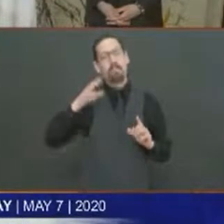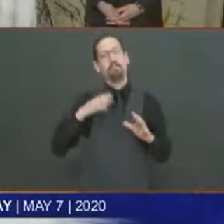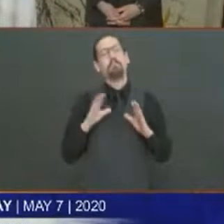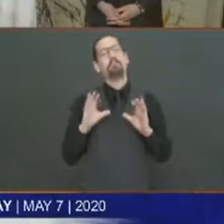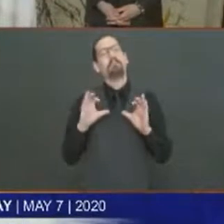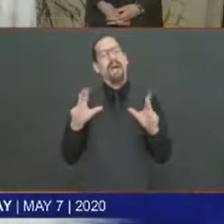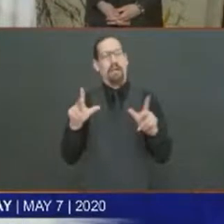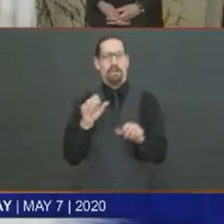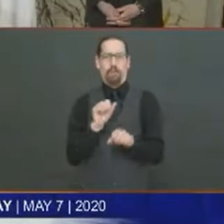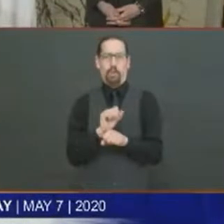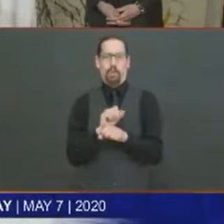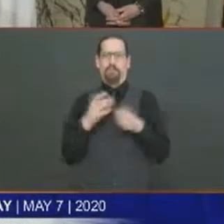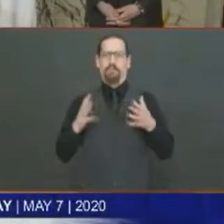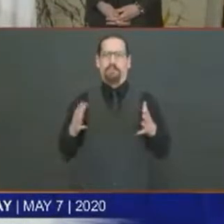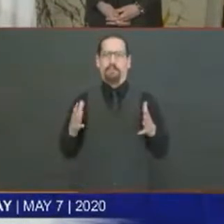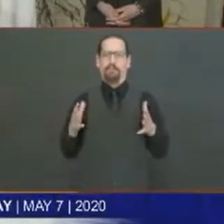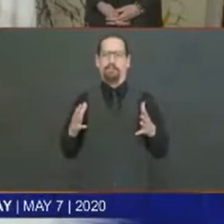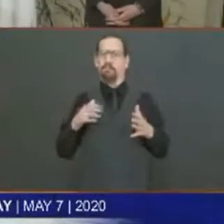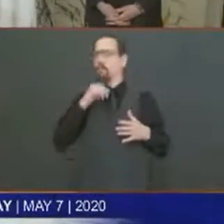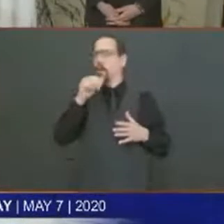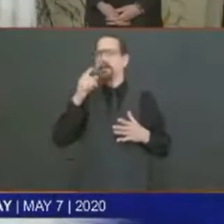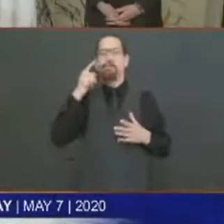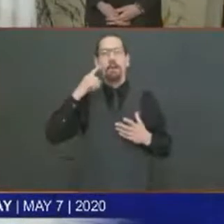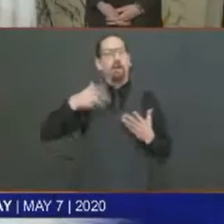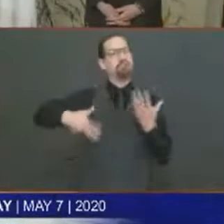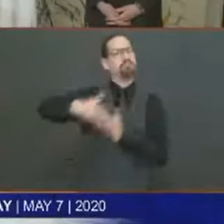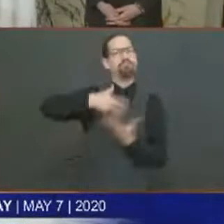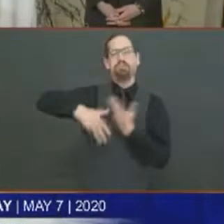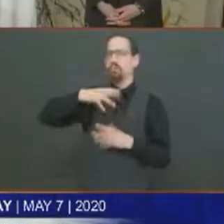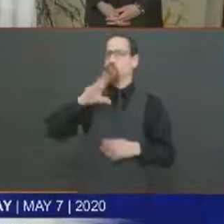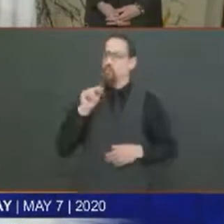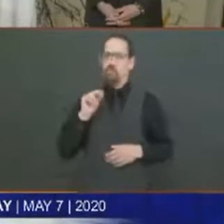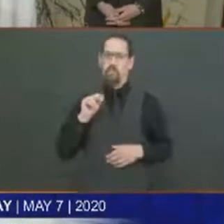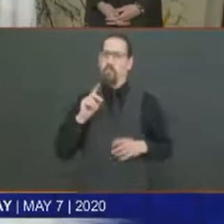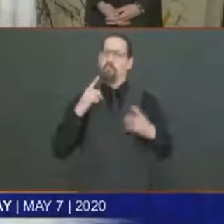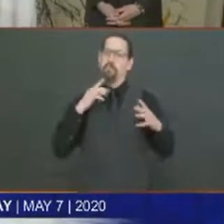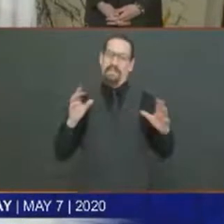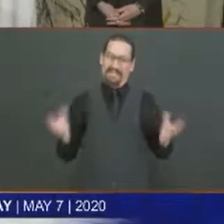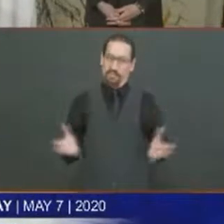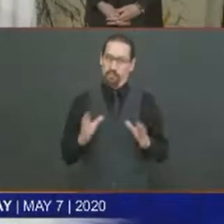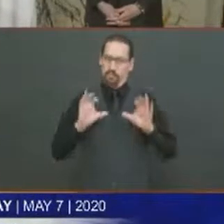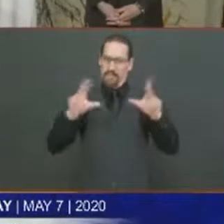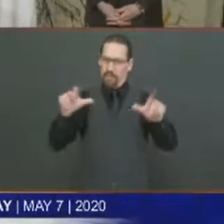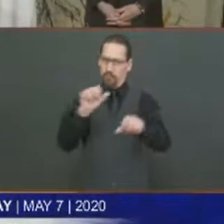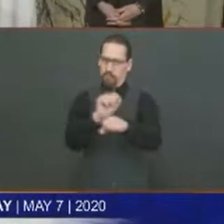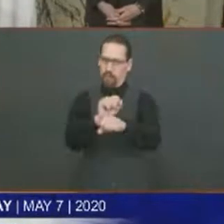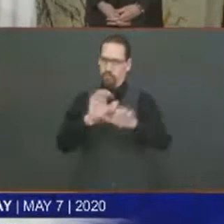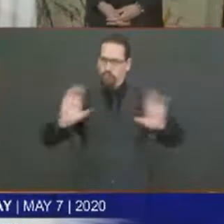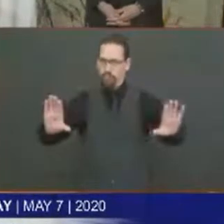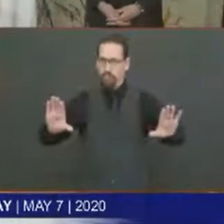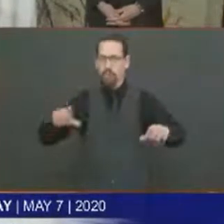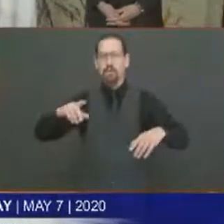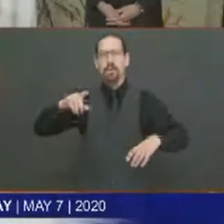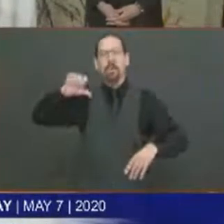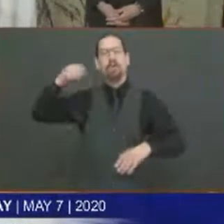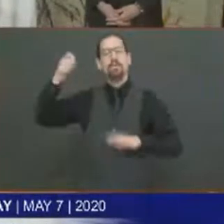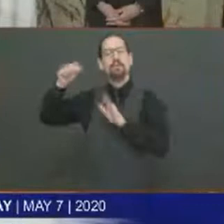the country is untenable. So I am focused like a laser on work, getting people enabled to